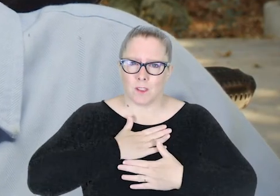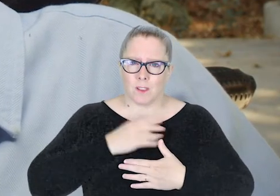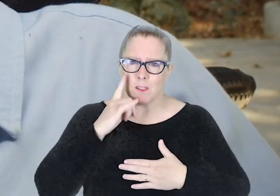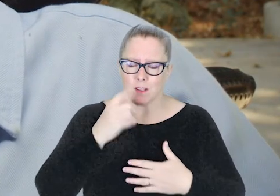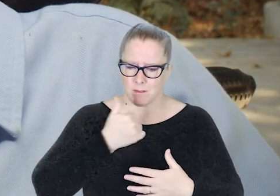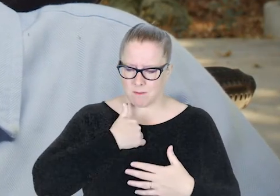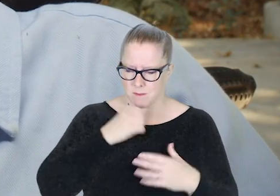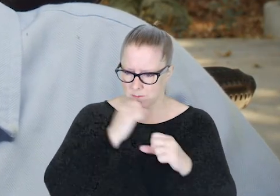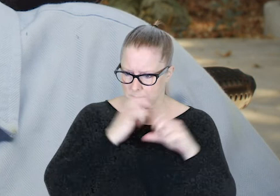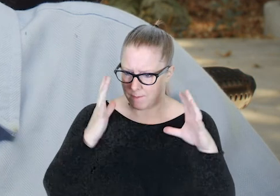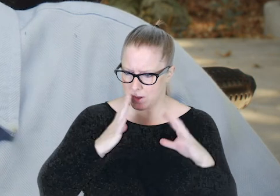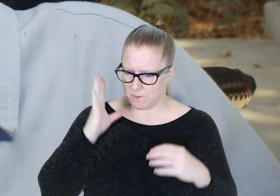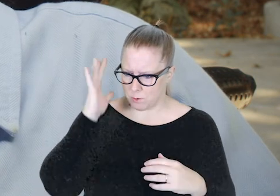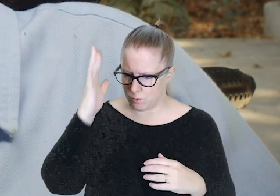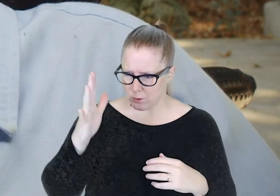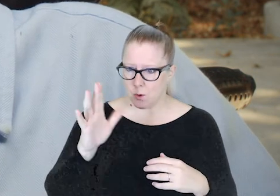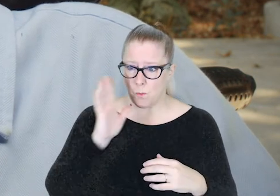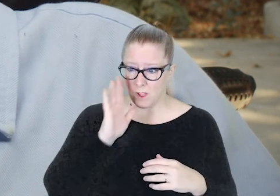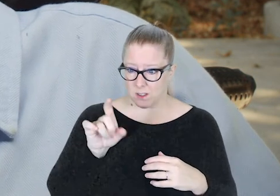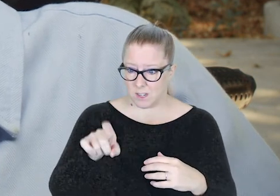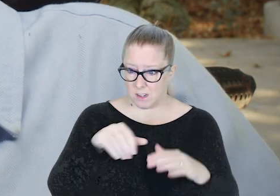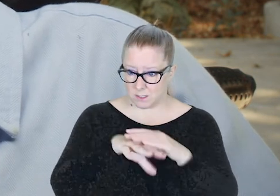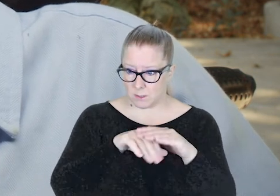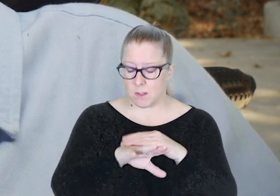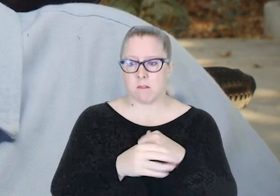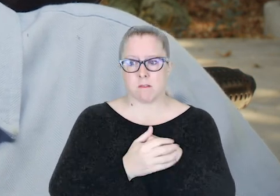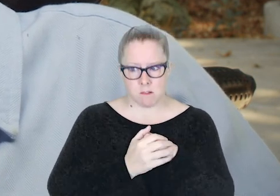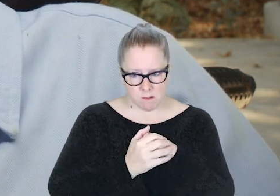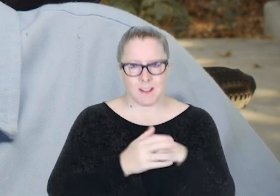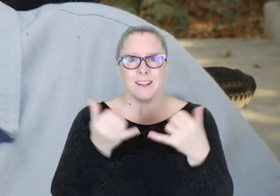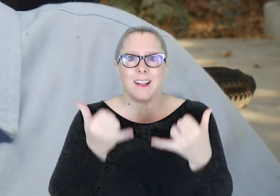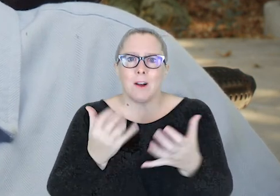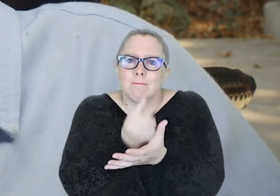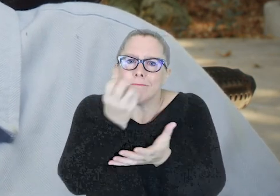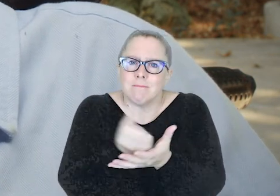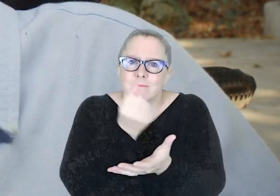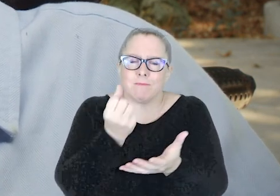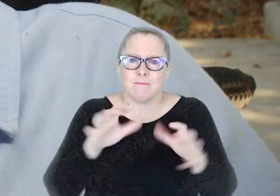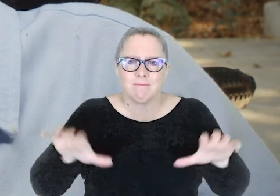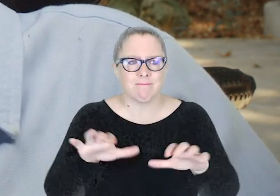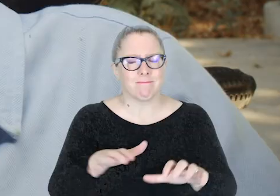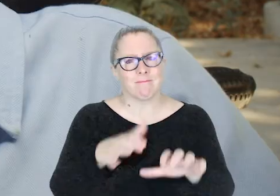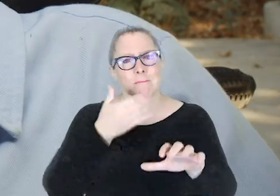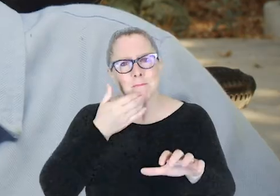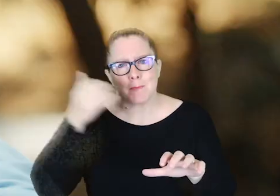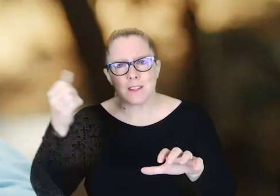self-interest, ensure that we put a priority on accessibility and ensure that we do the best that we